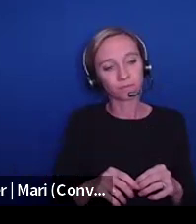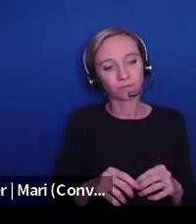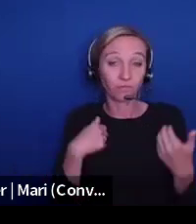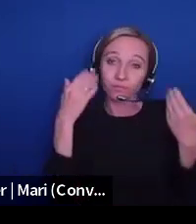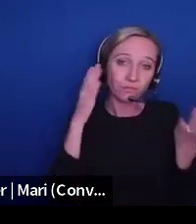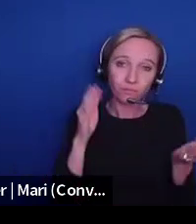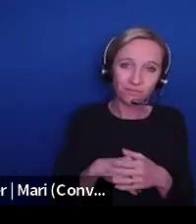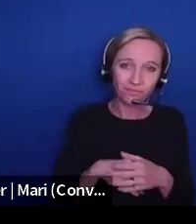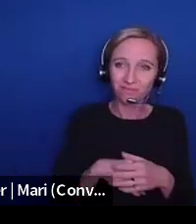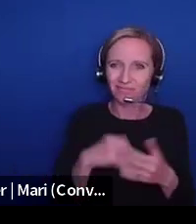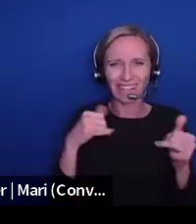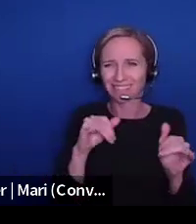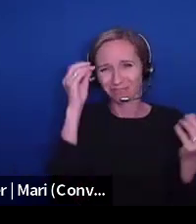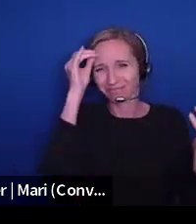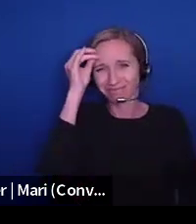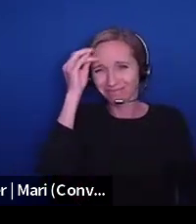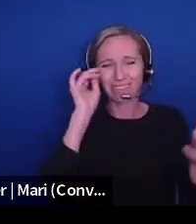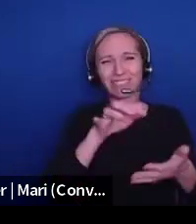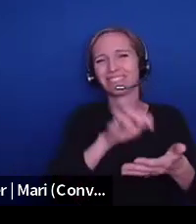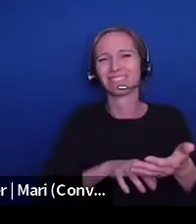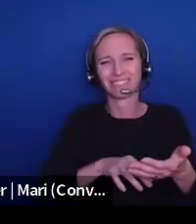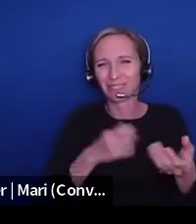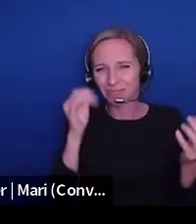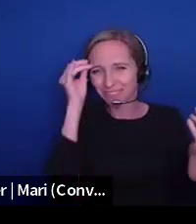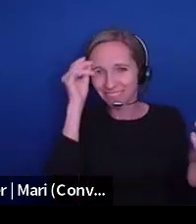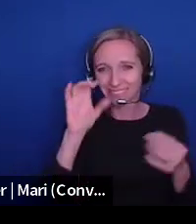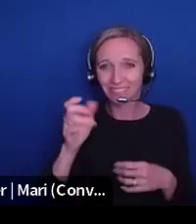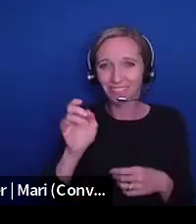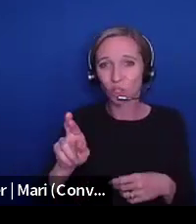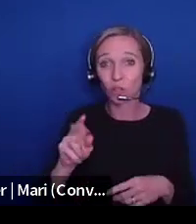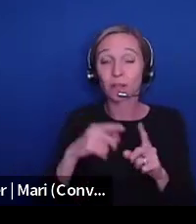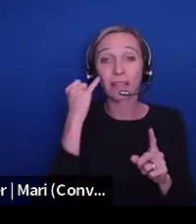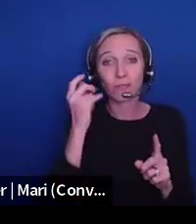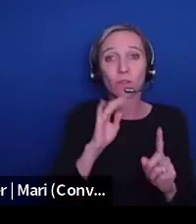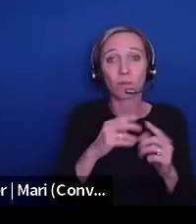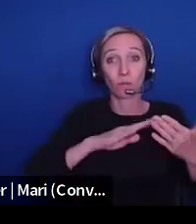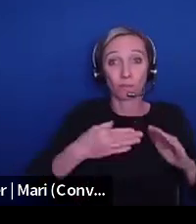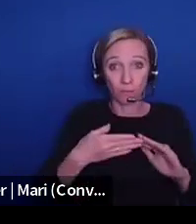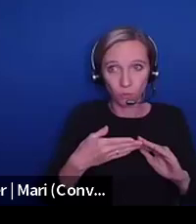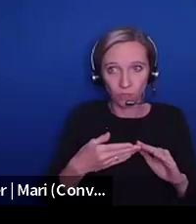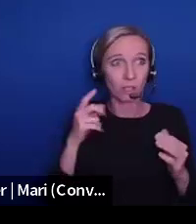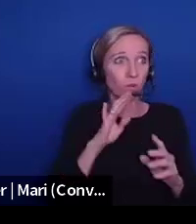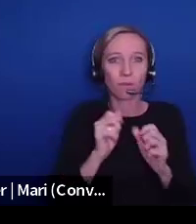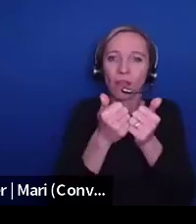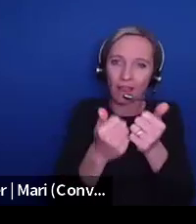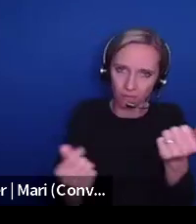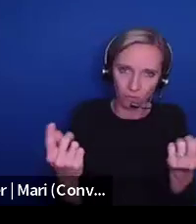I don't know, we still have to continue finish drafting the charter. But if we're talking about community, we are talking about